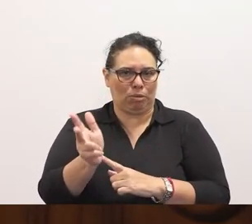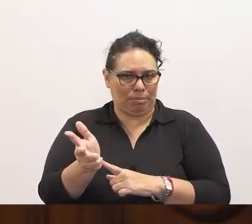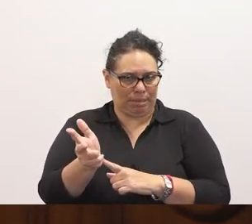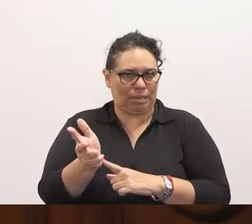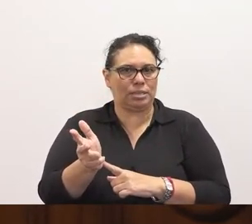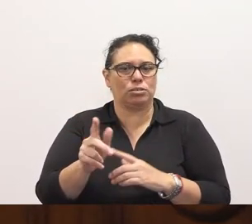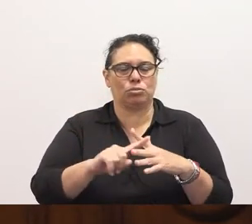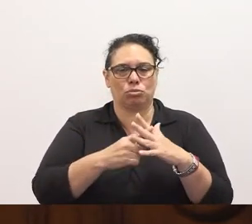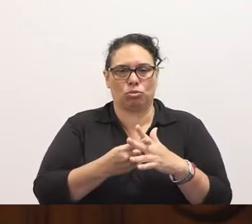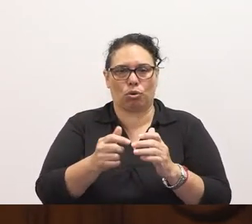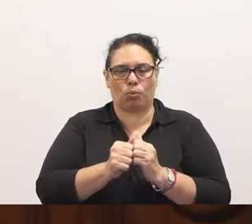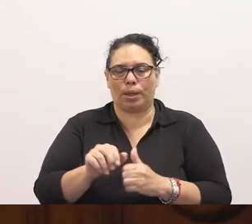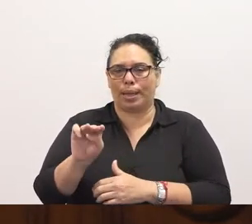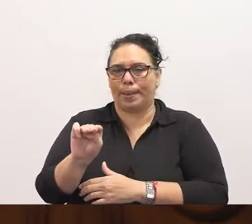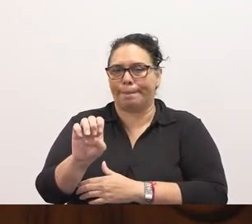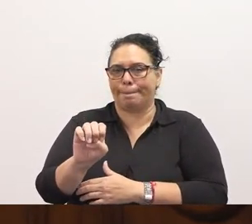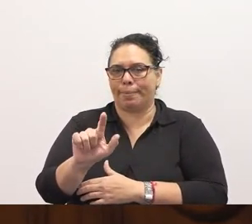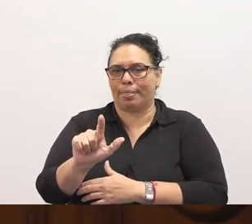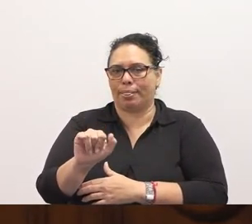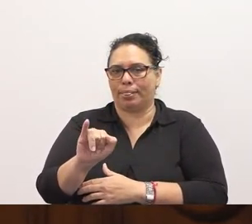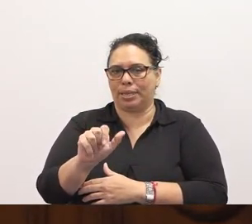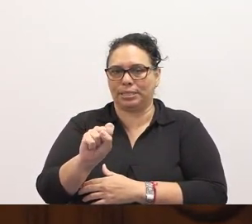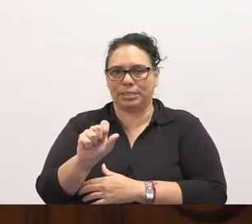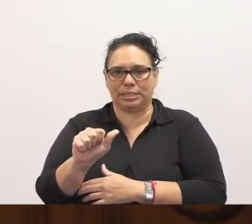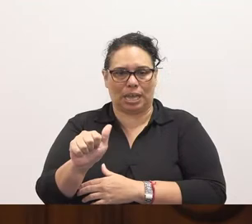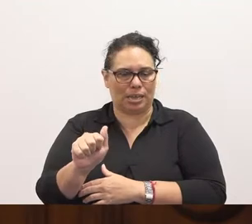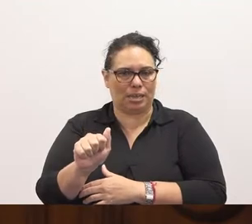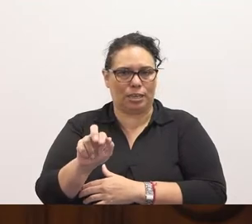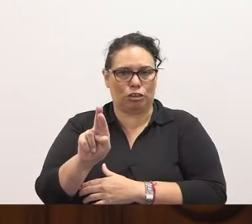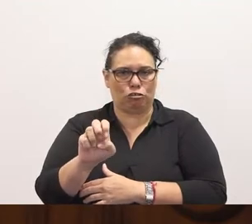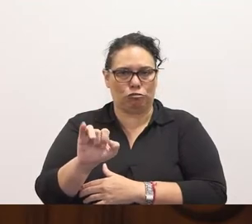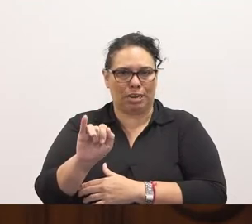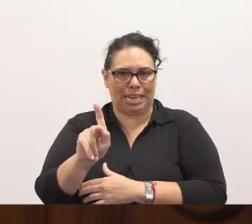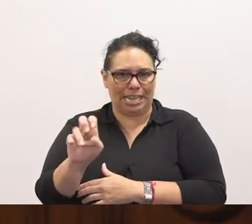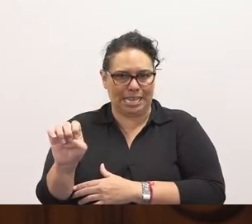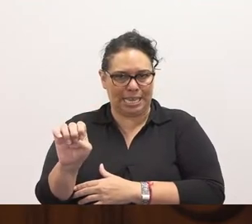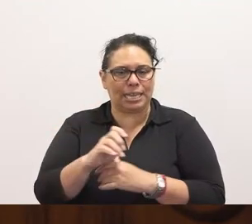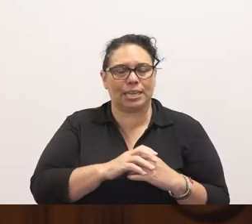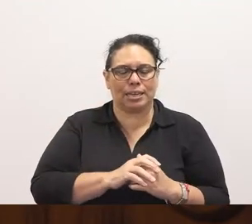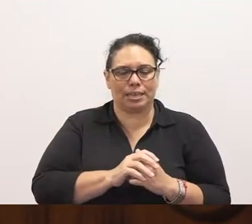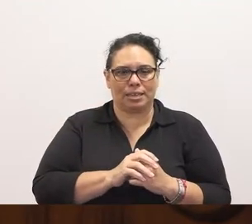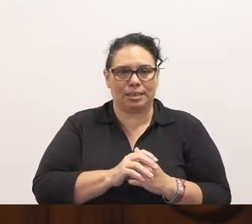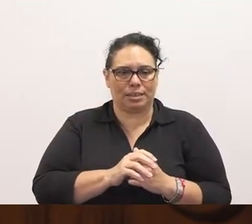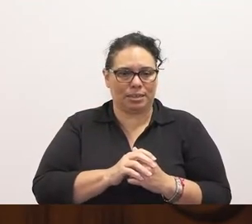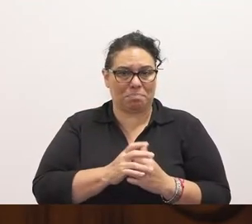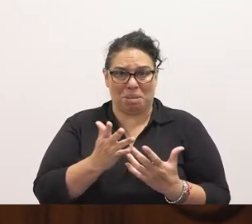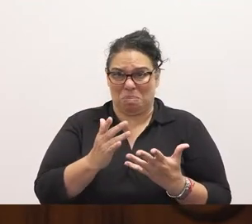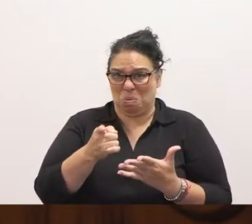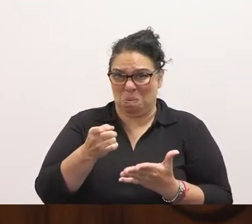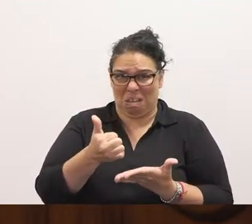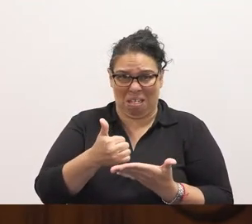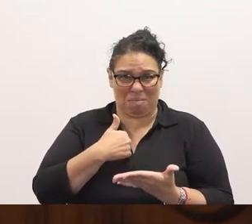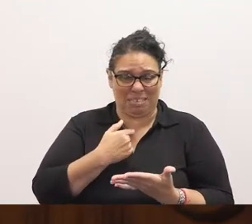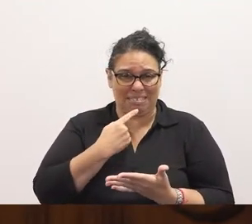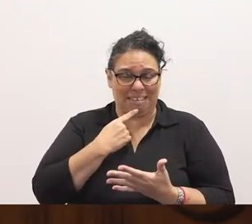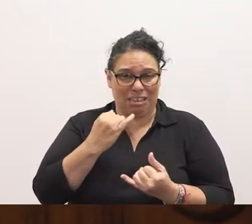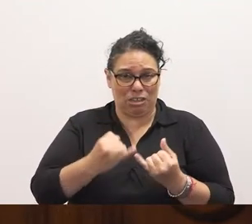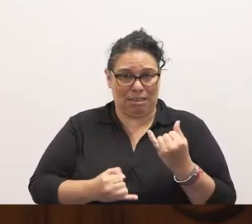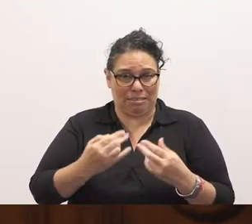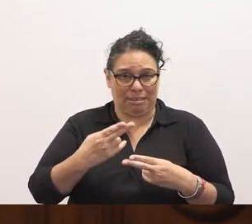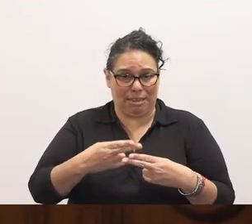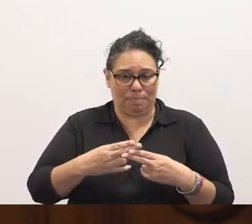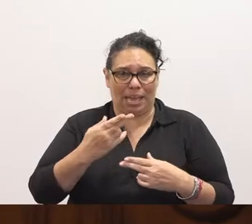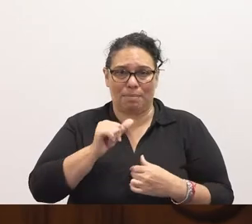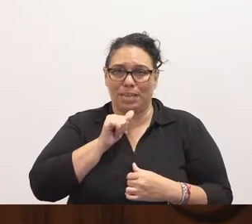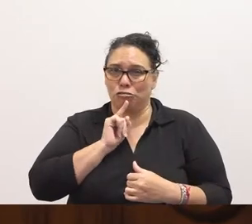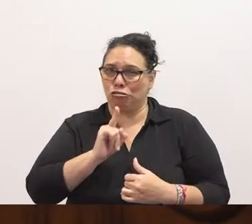We'll start with Melissa Reiki. You can maybe help me pronounce your last name. Not